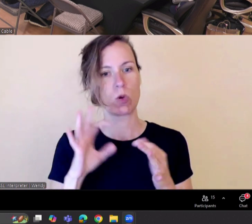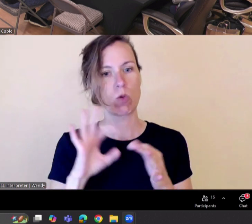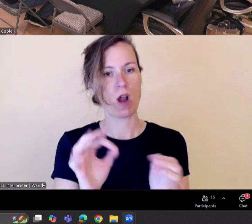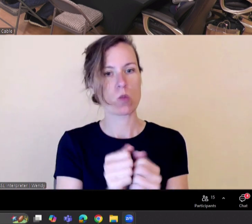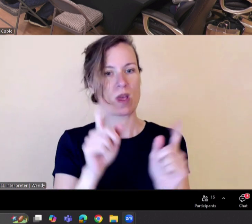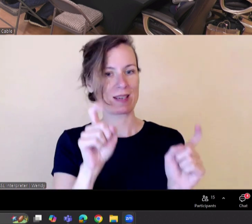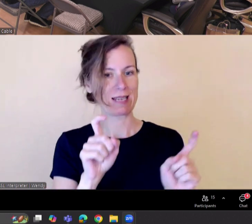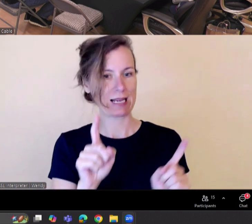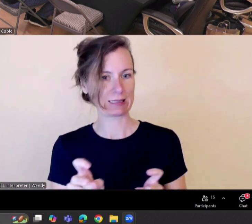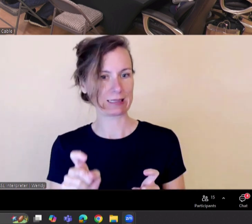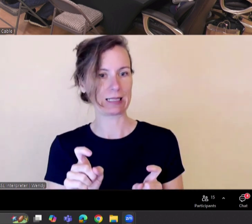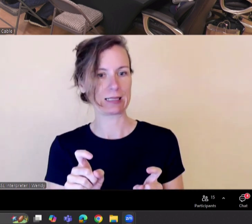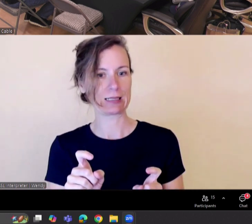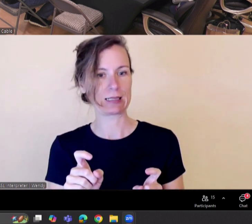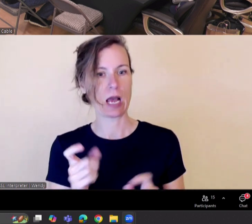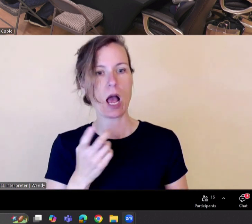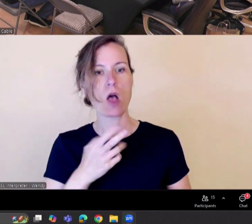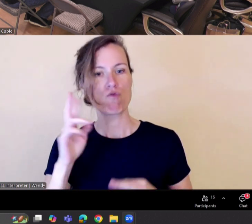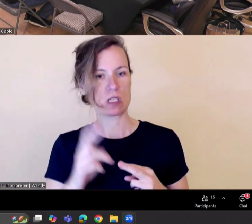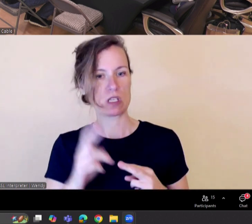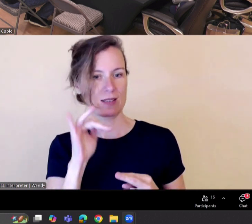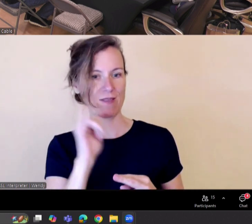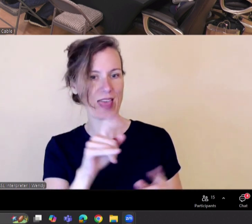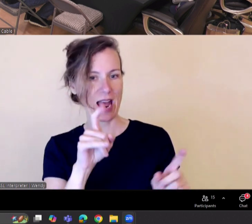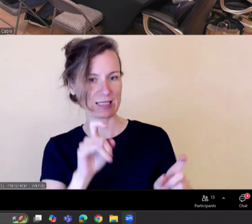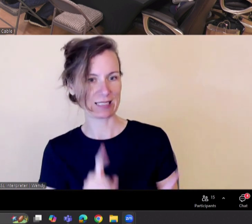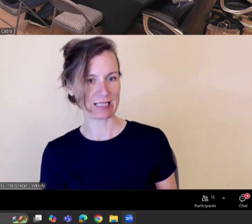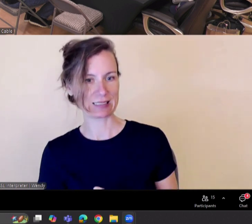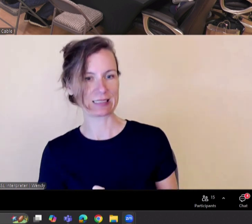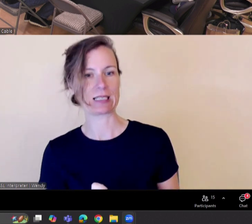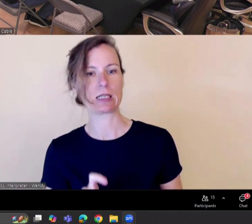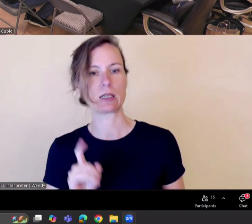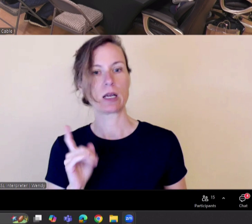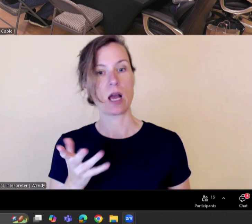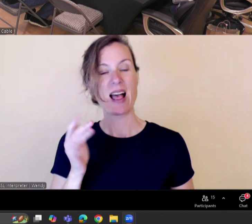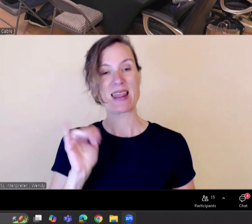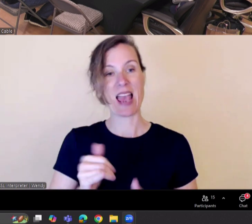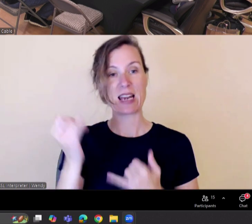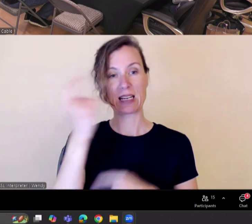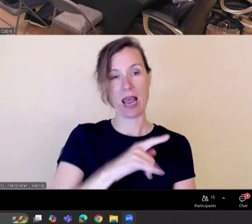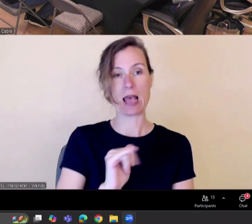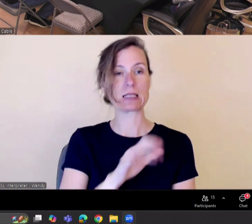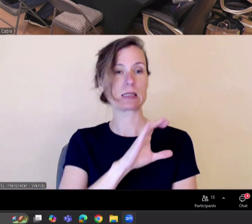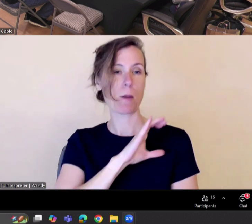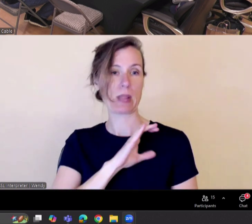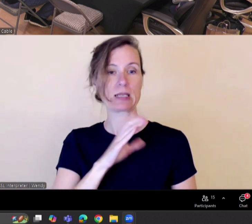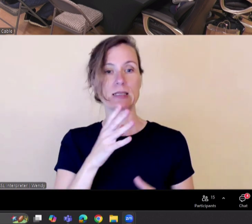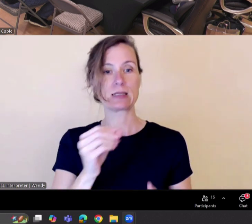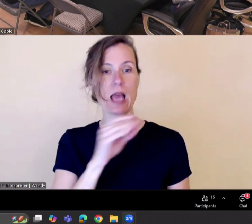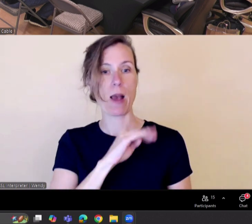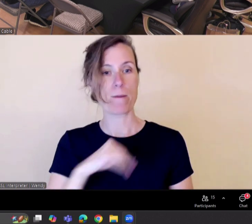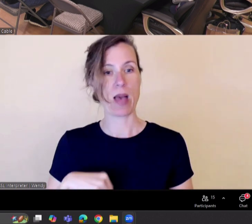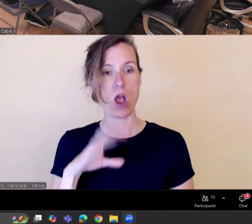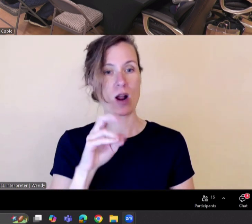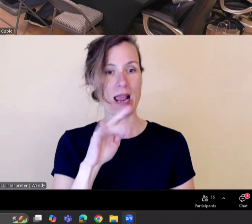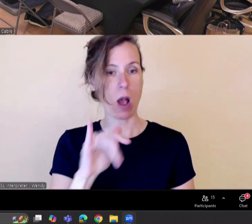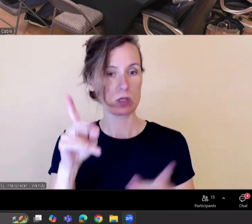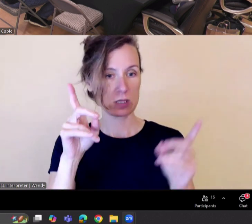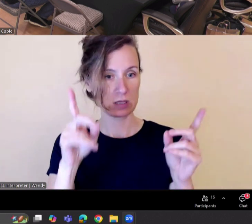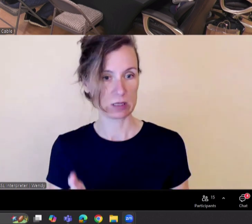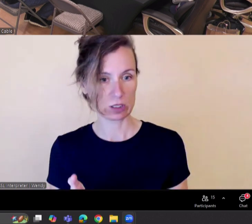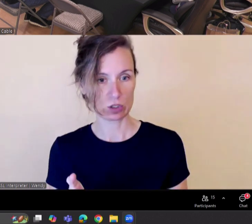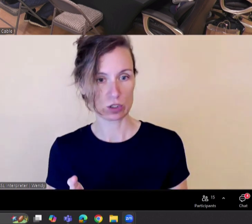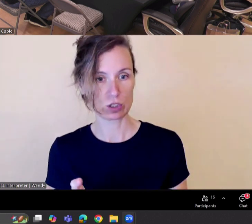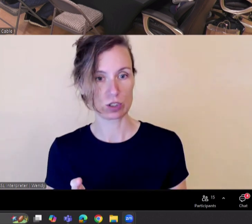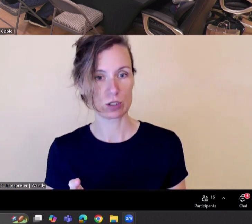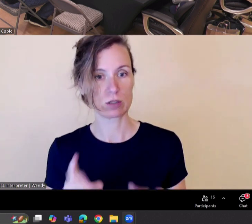of automated enforcement, but again, we defer respectfully to the ultimate decision of the mayor and council. We're just here to provide the facts as